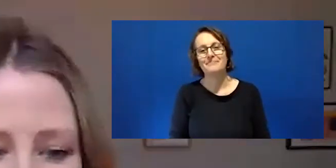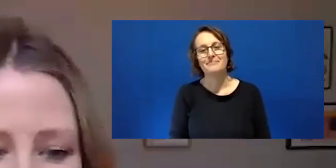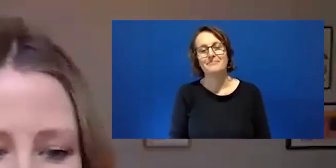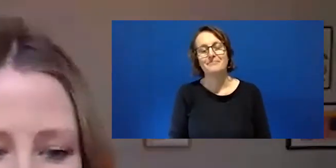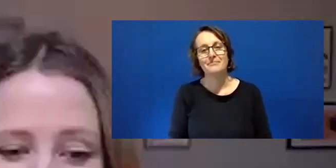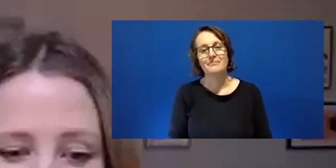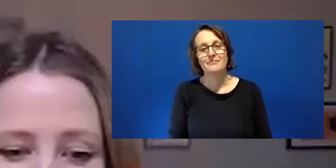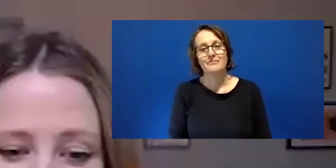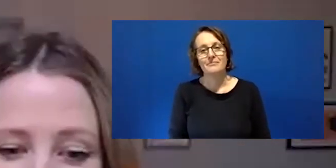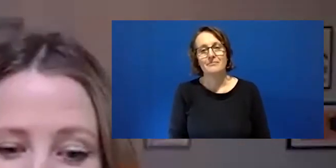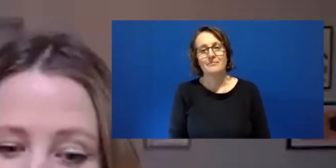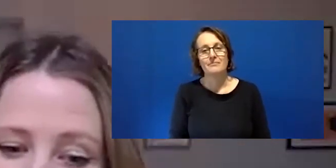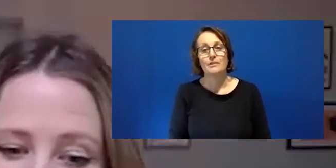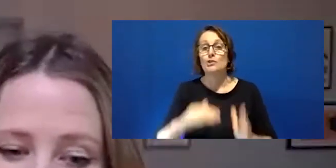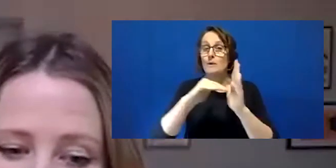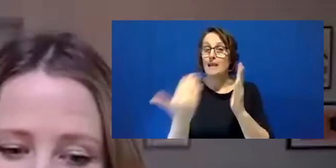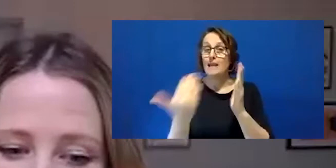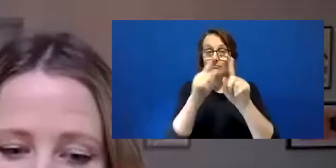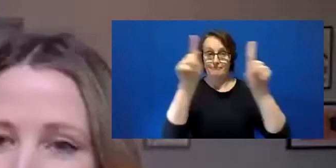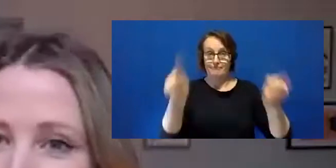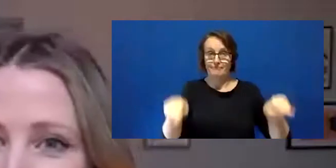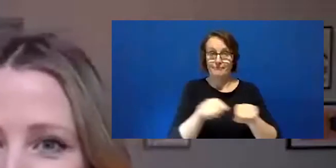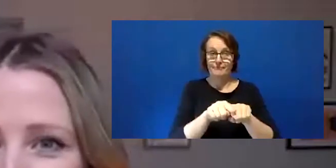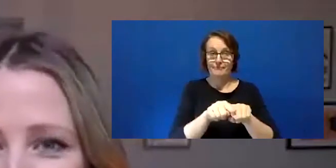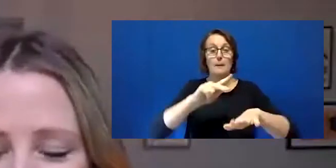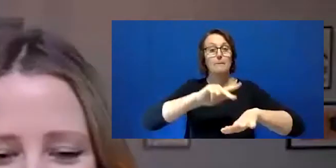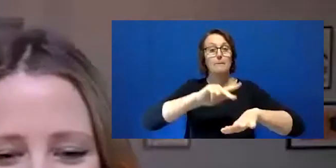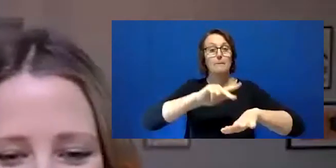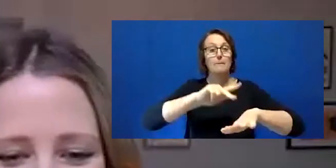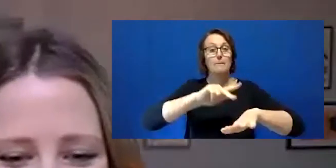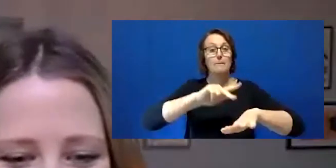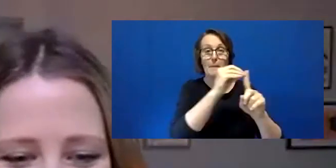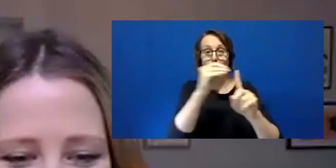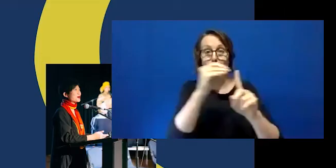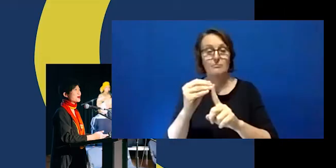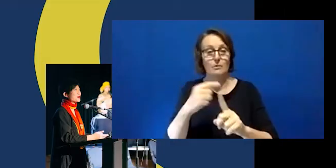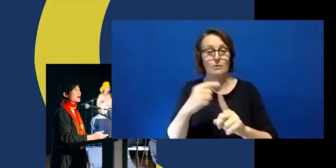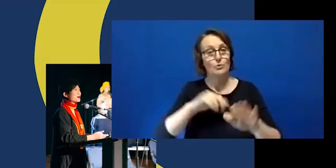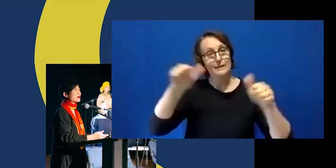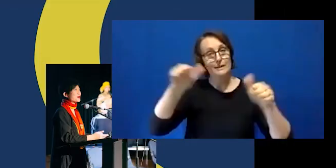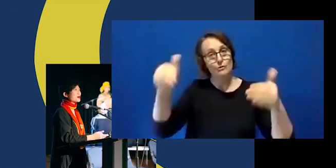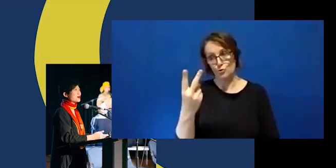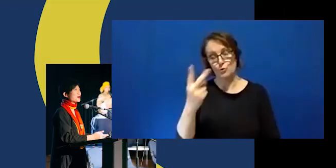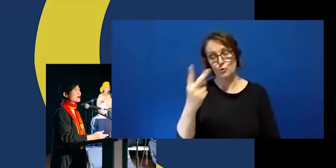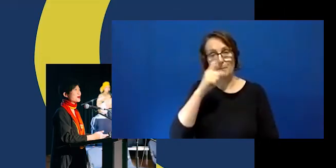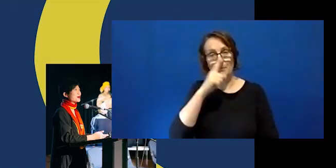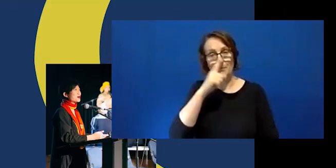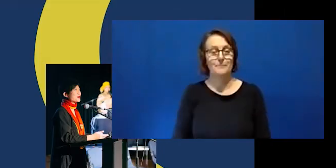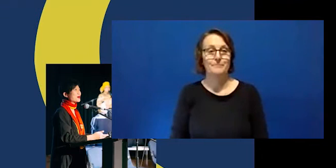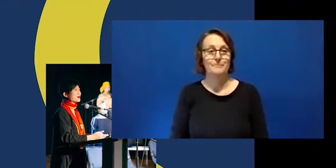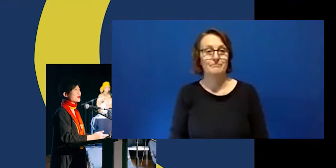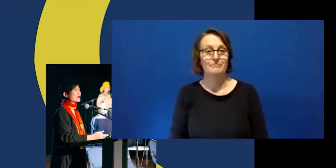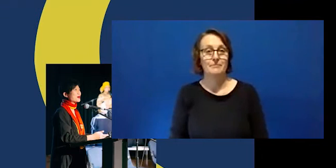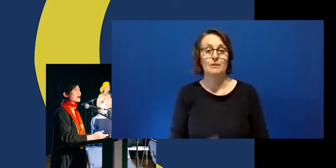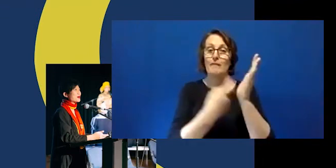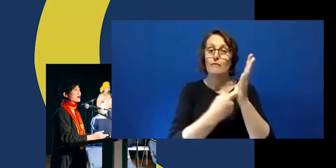So now on screen is a navy blue PowerPoint slide to introduce our guest speakers. There is a title to introduce Rani